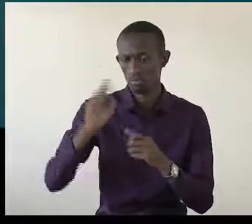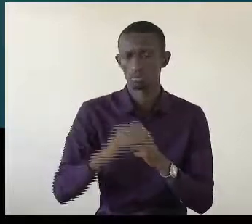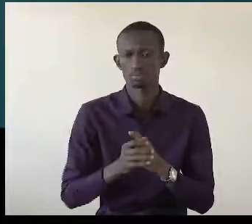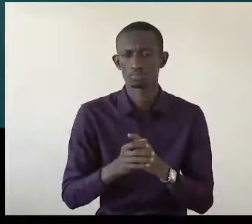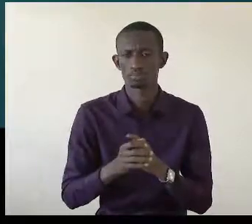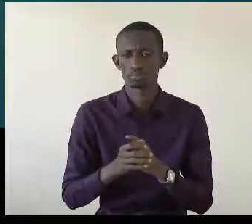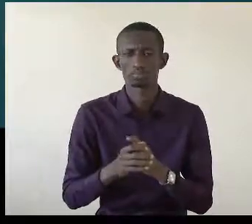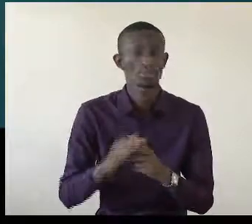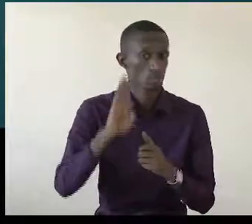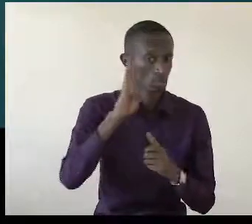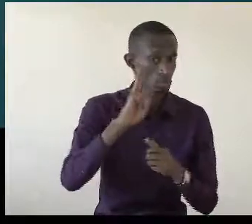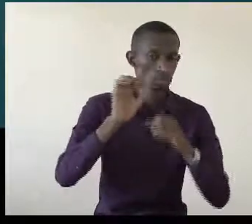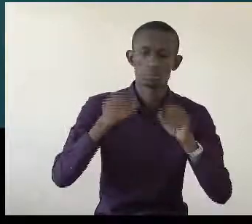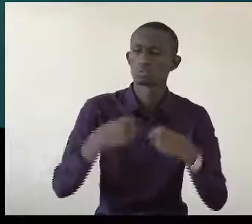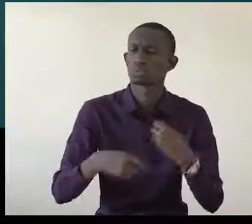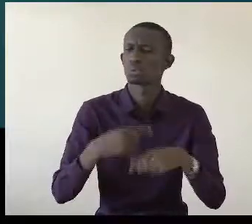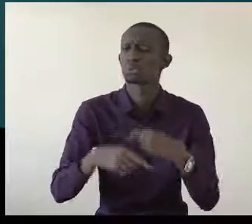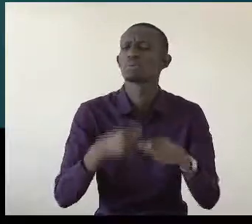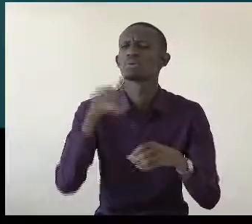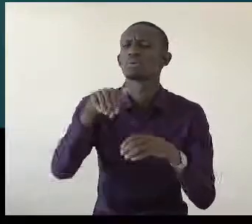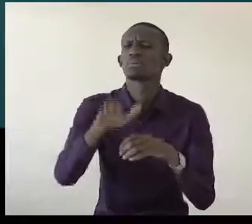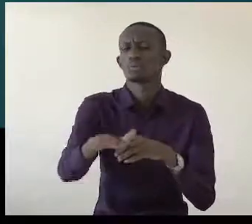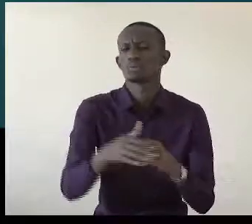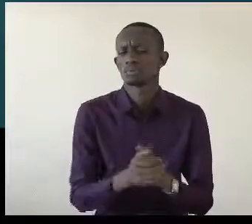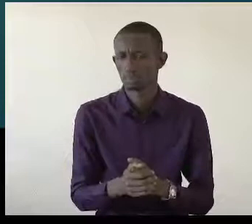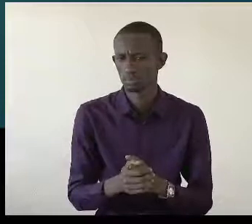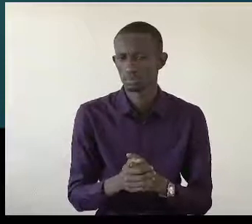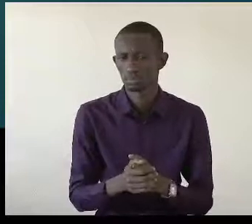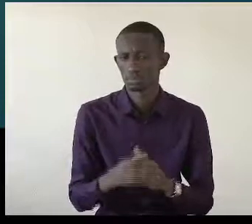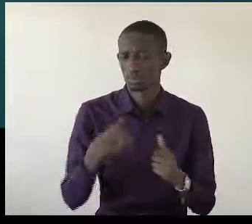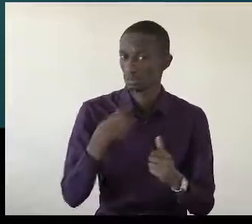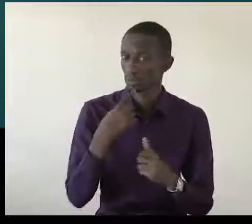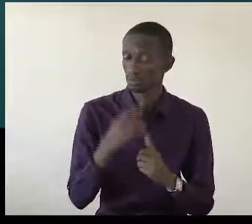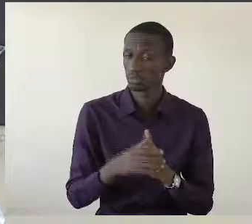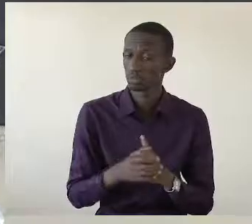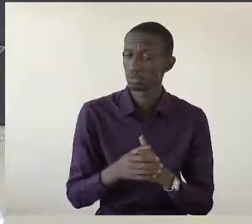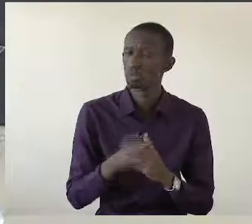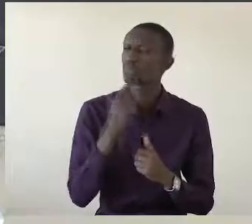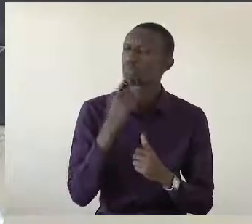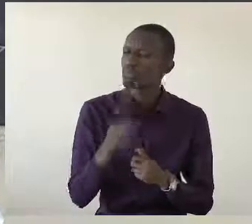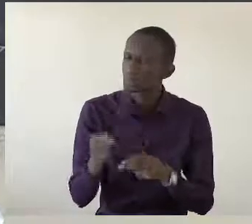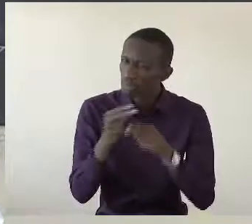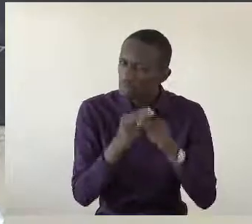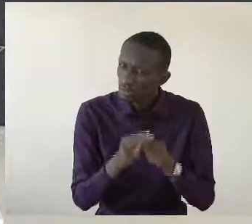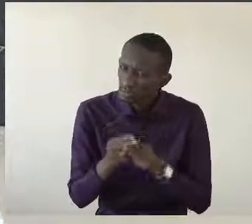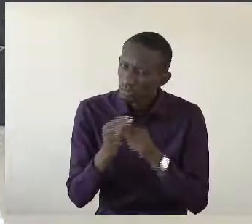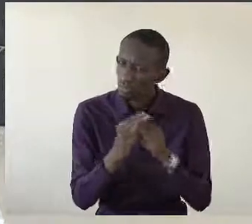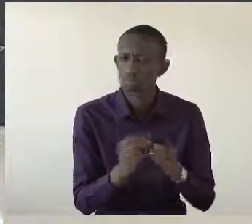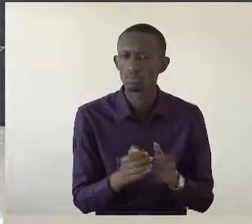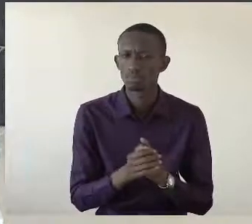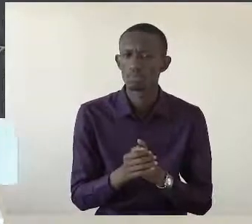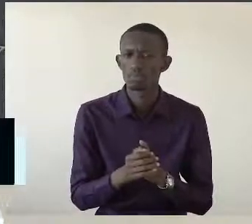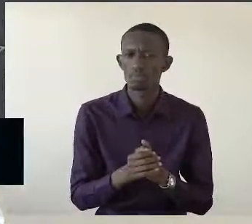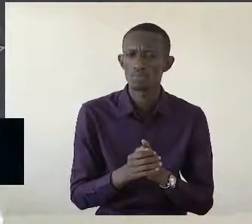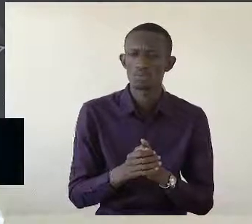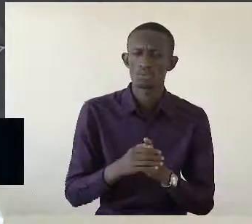B could not undergo further oxidation. I said you have to be very careful and